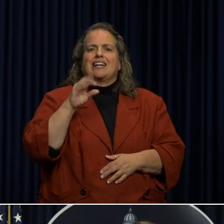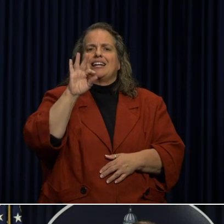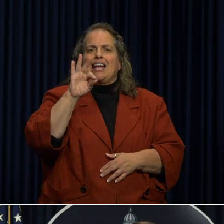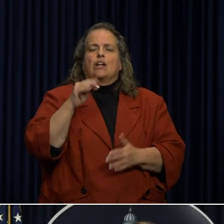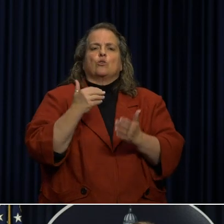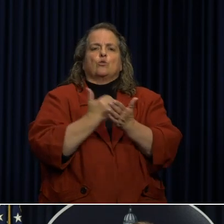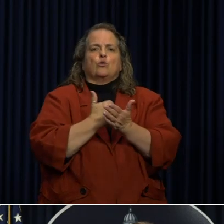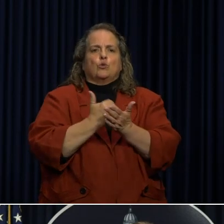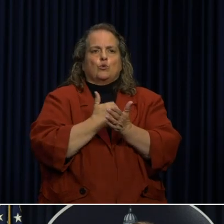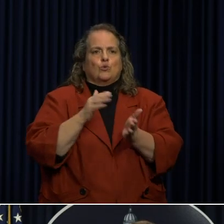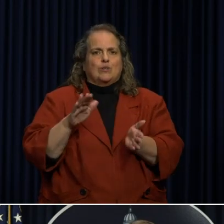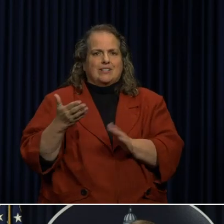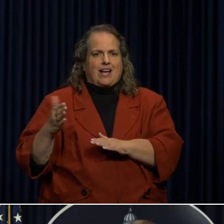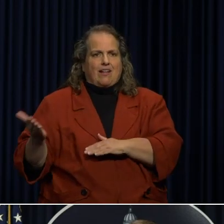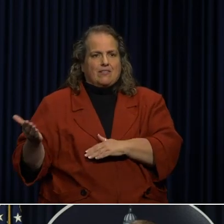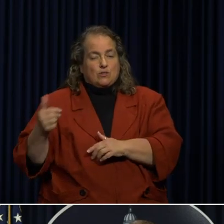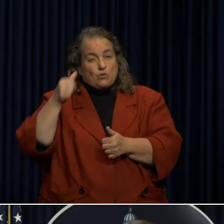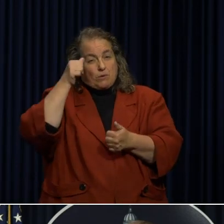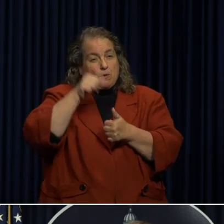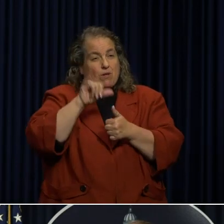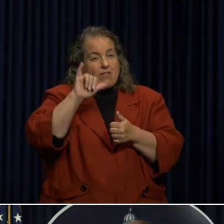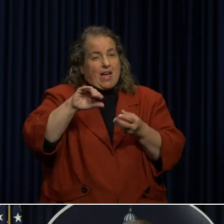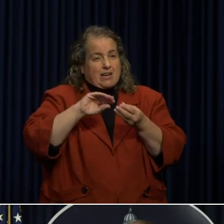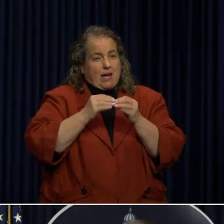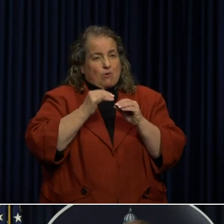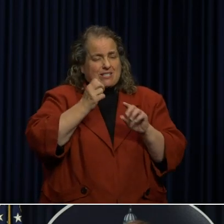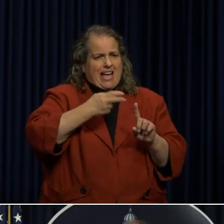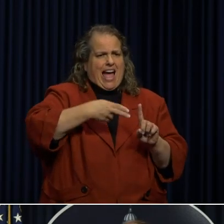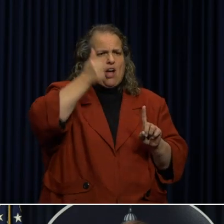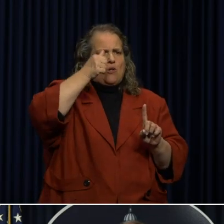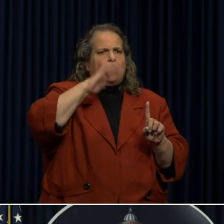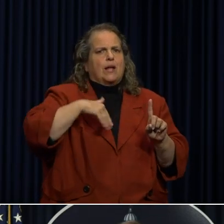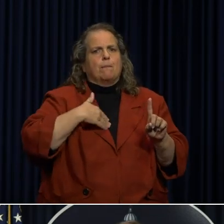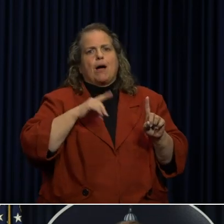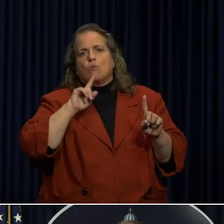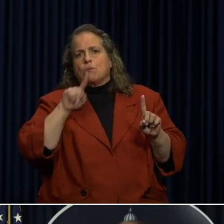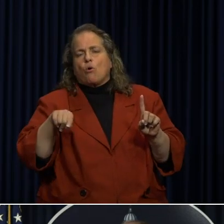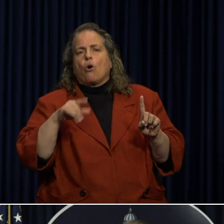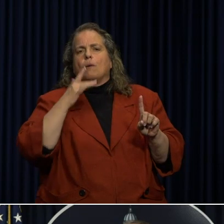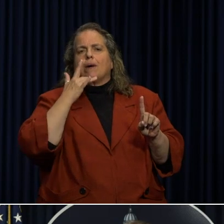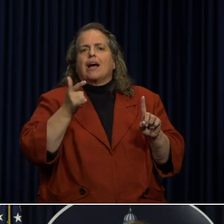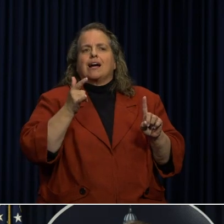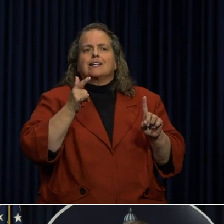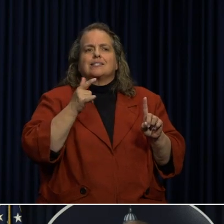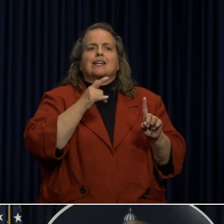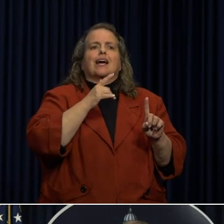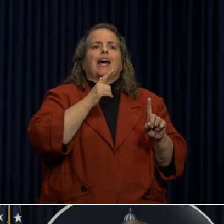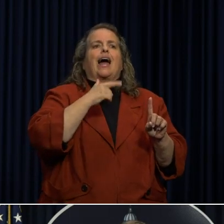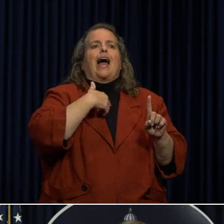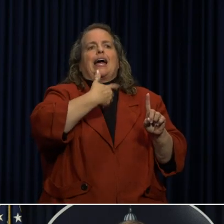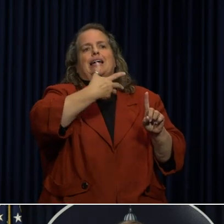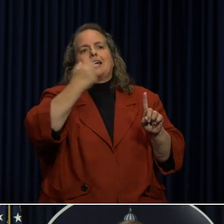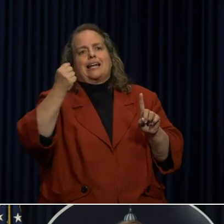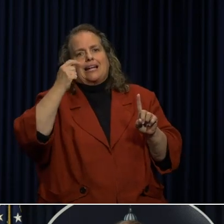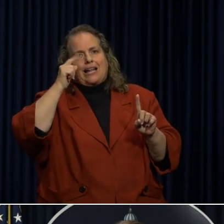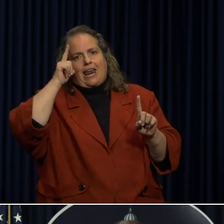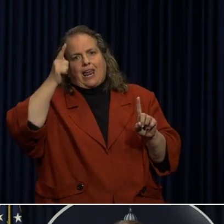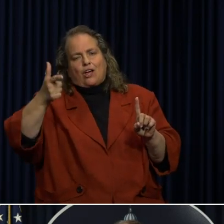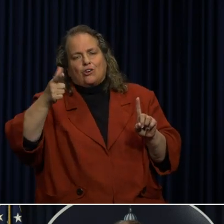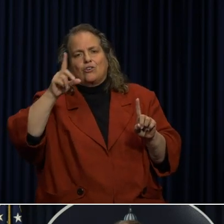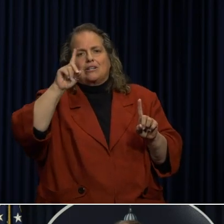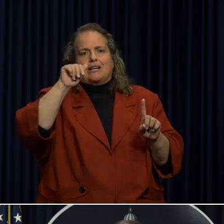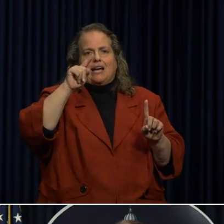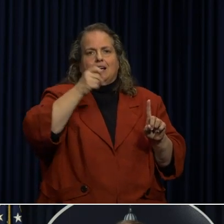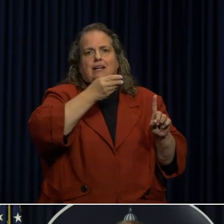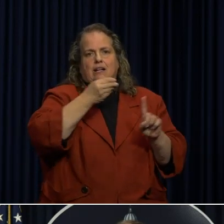though remember that number is higher than today's report because it comes a couple days later, potentially, that those that we